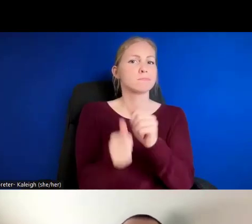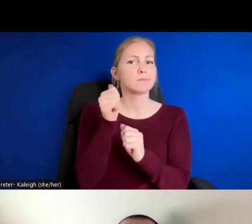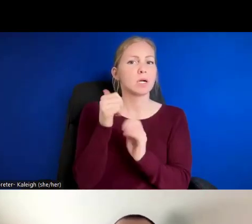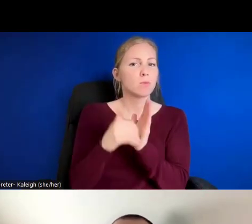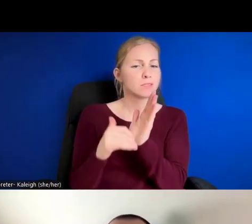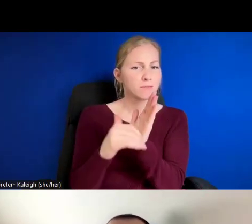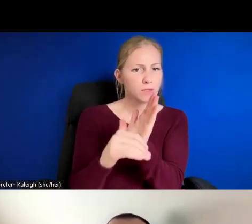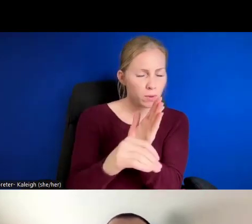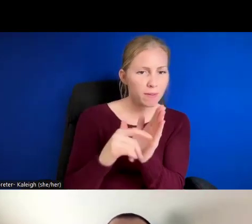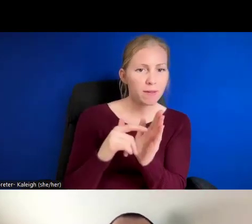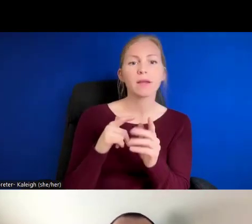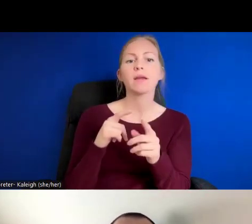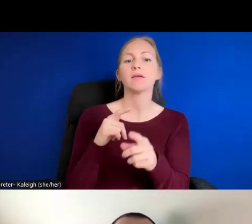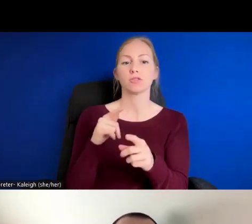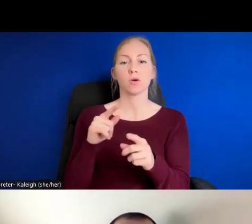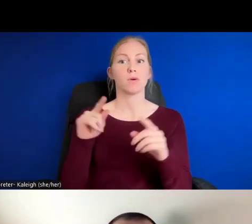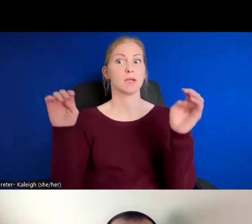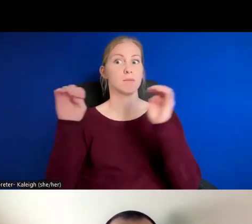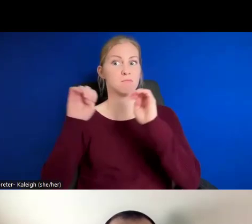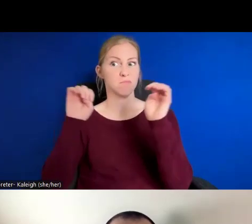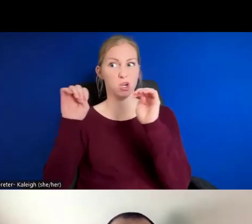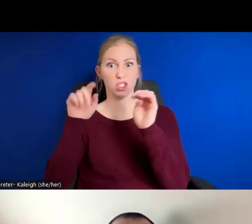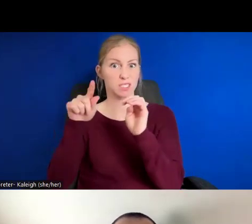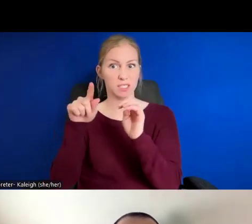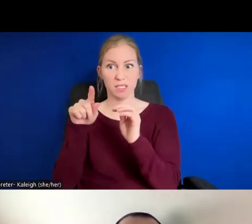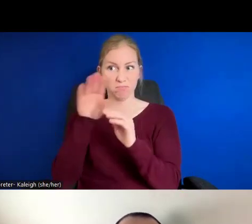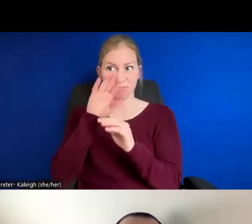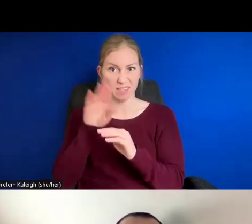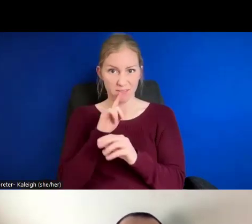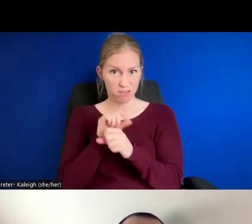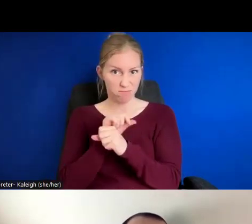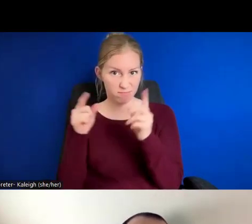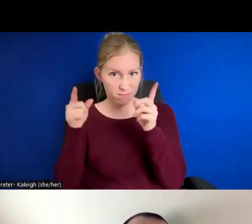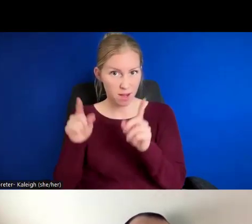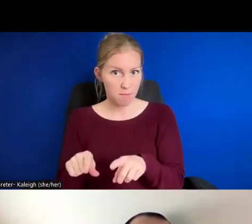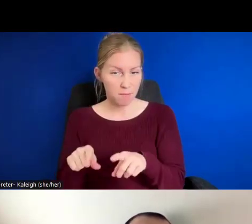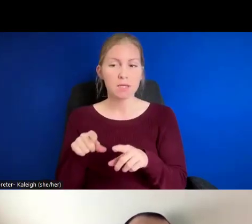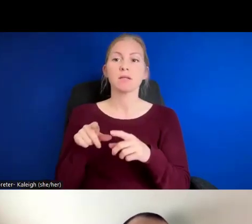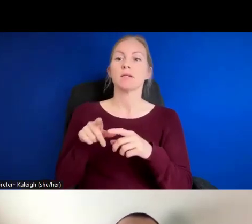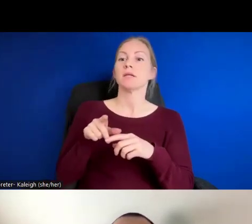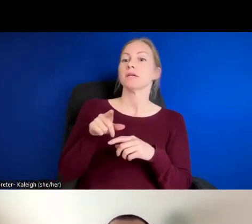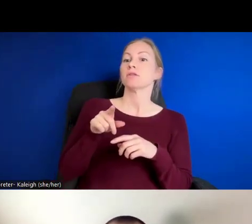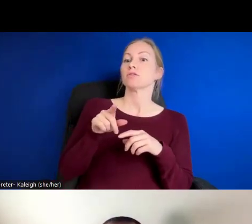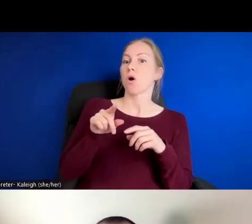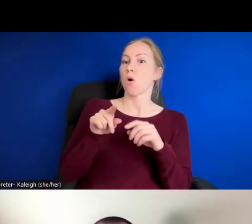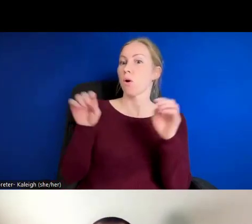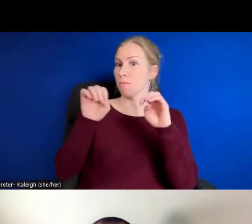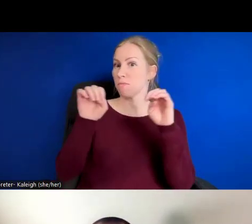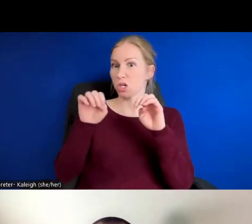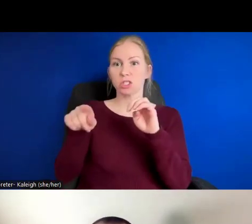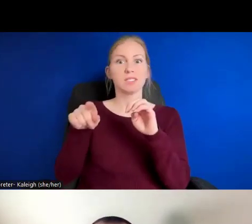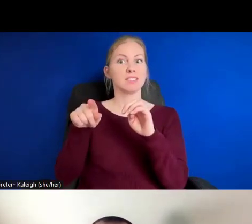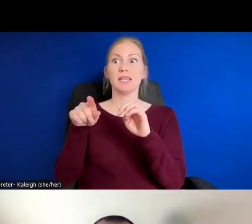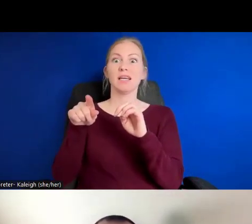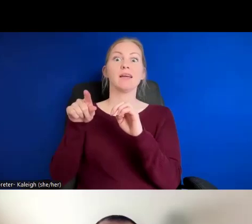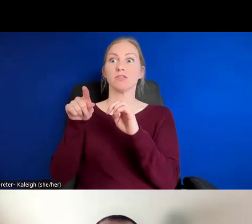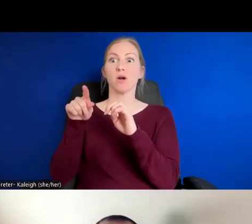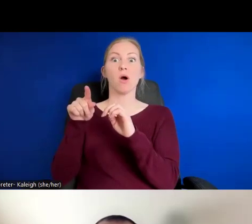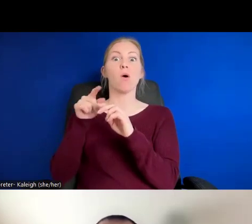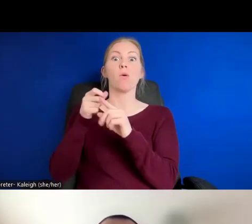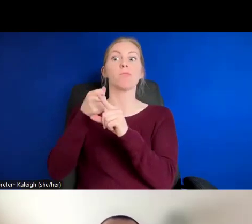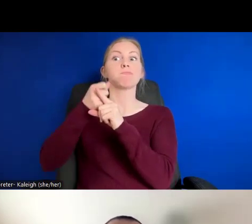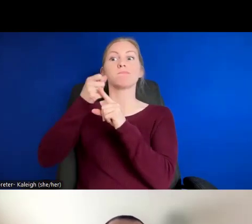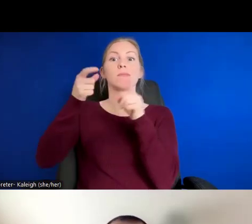an emergency circumstance was never present, where emergency circumstances no longer existed at the time of the